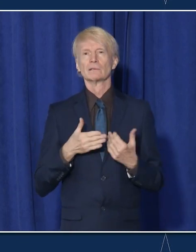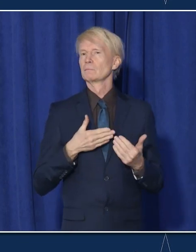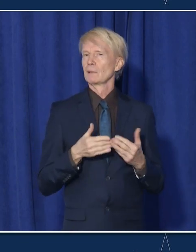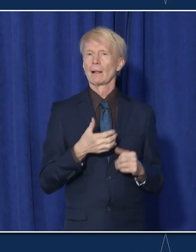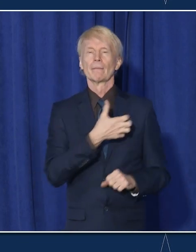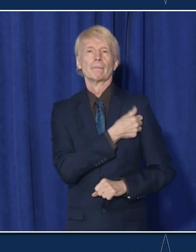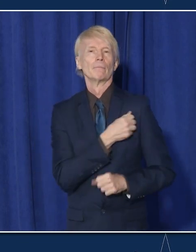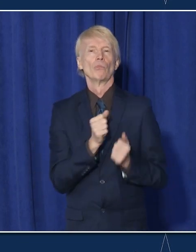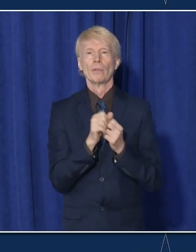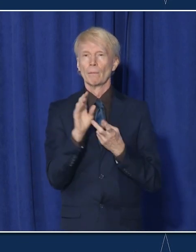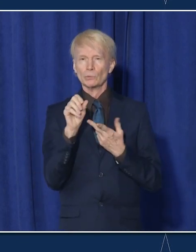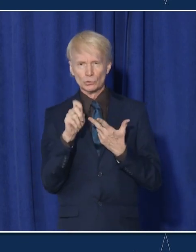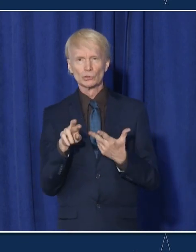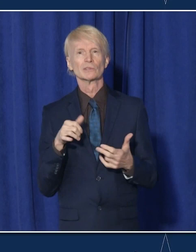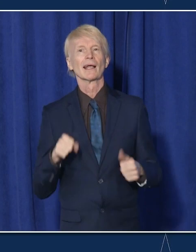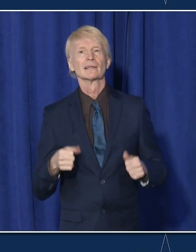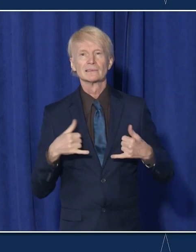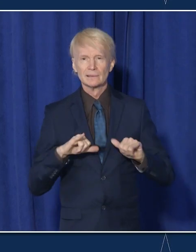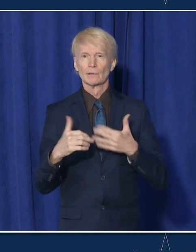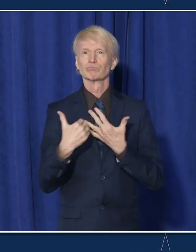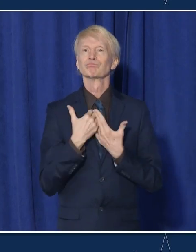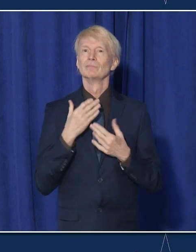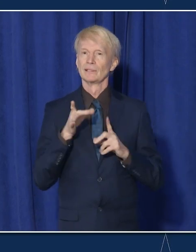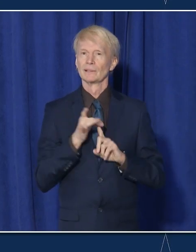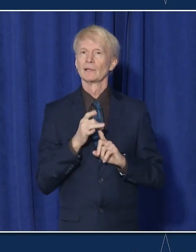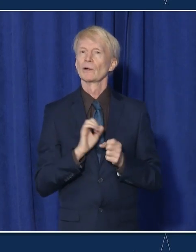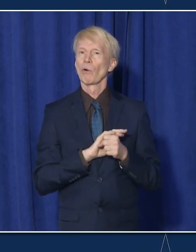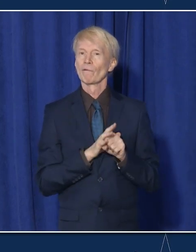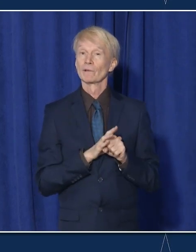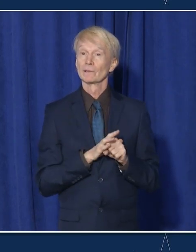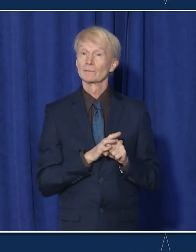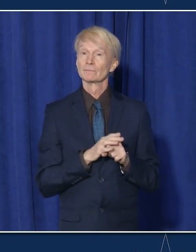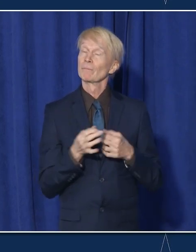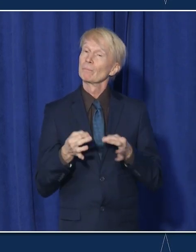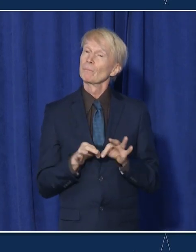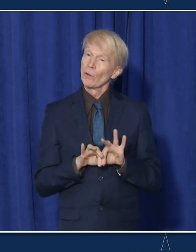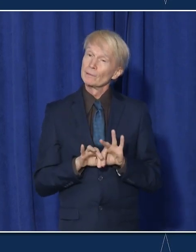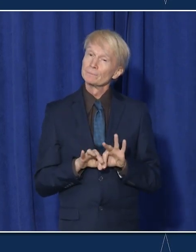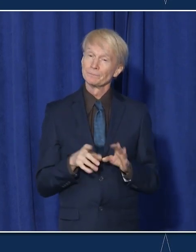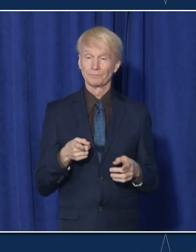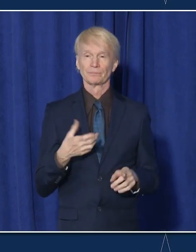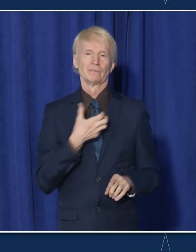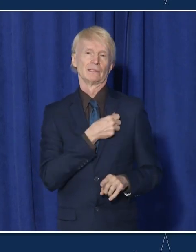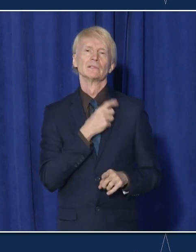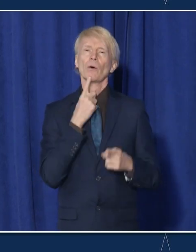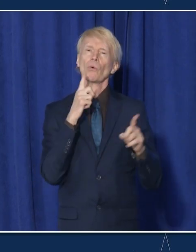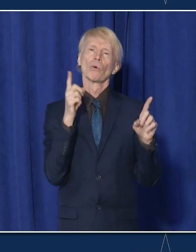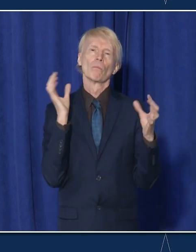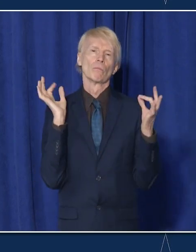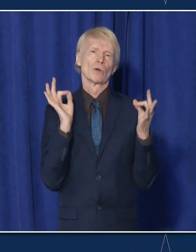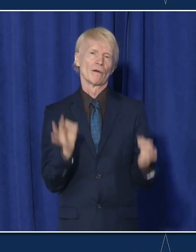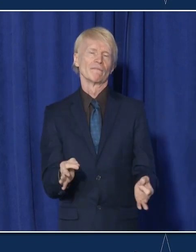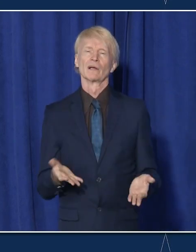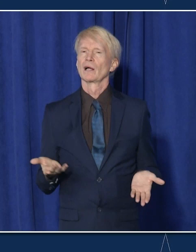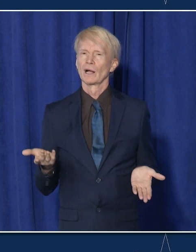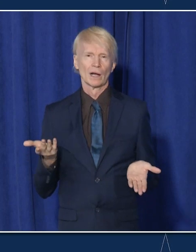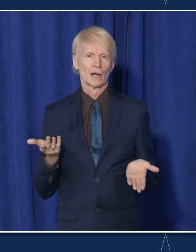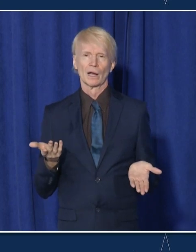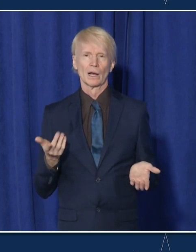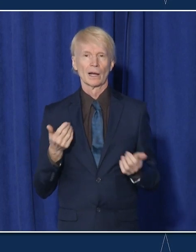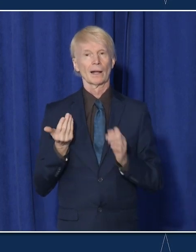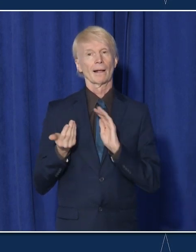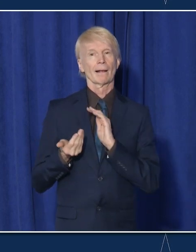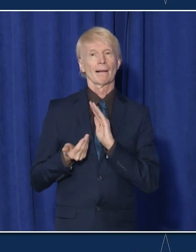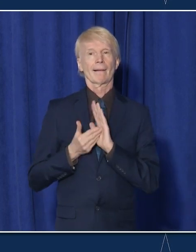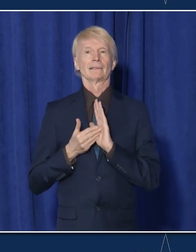boosters, but we're seeing people get COVID. I want to highlight that the vaccines are working beautifully still against severe